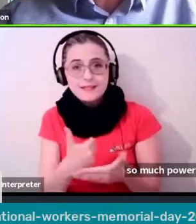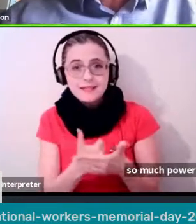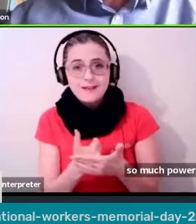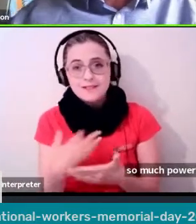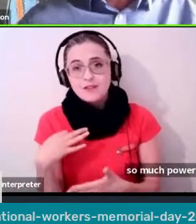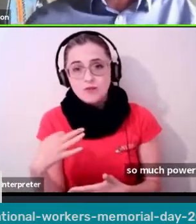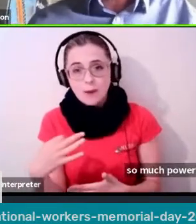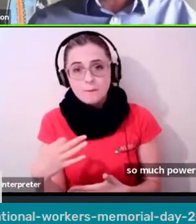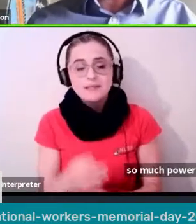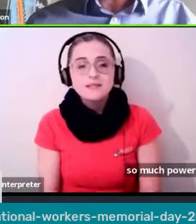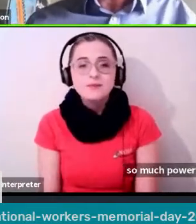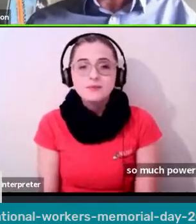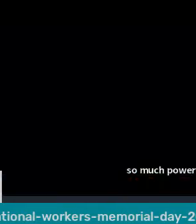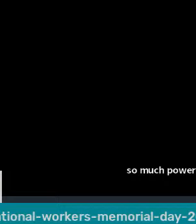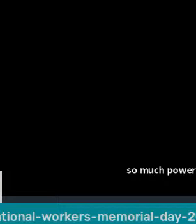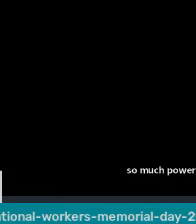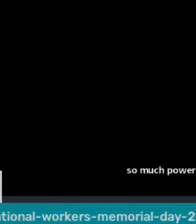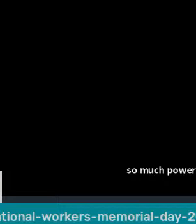that'd be great.